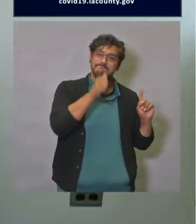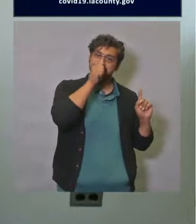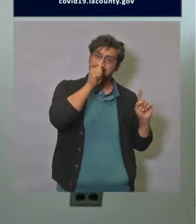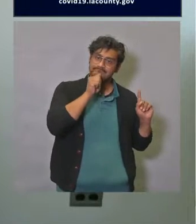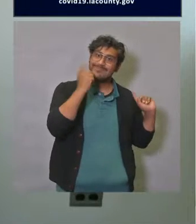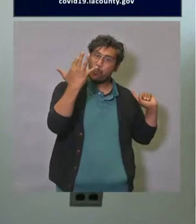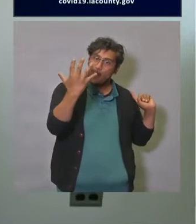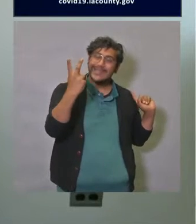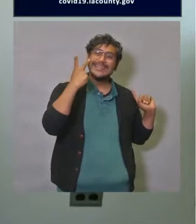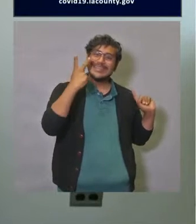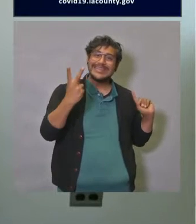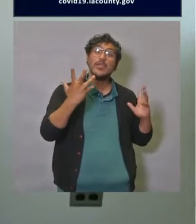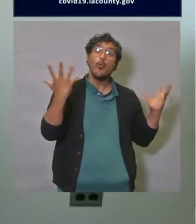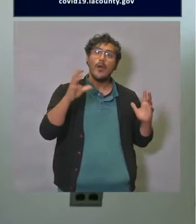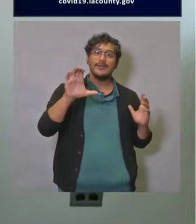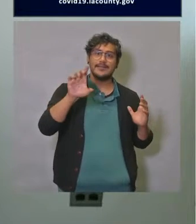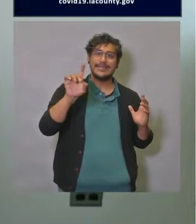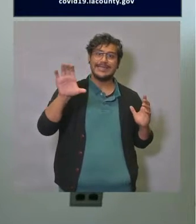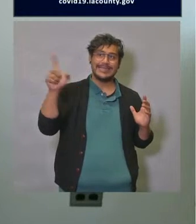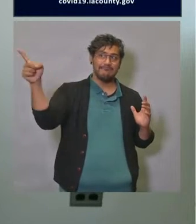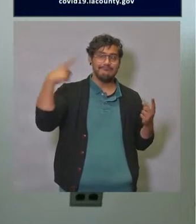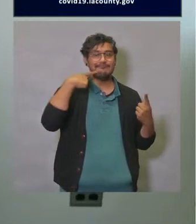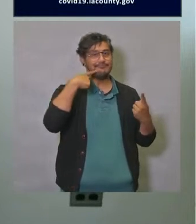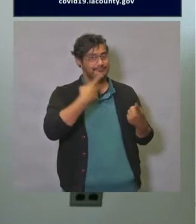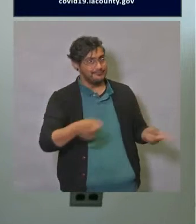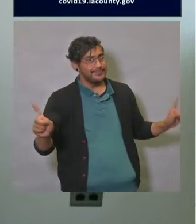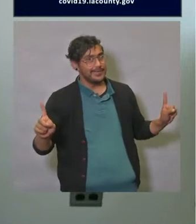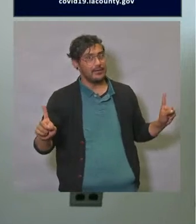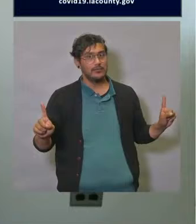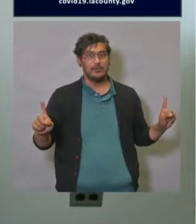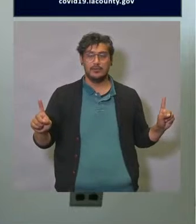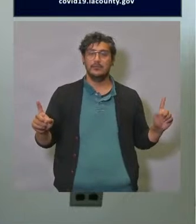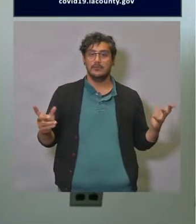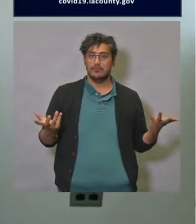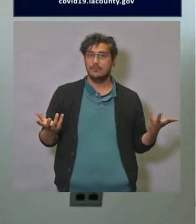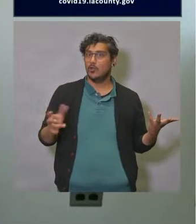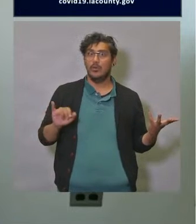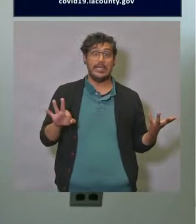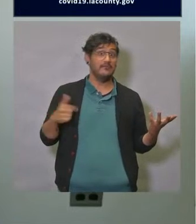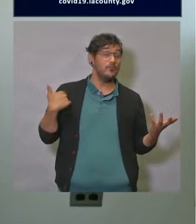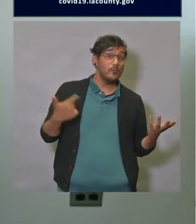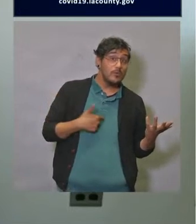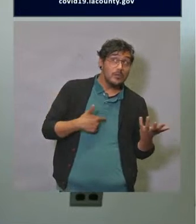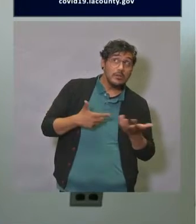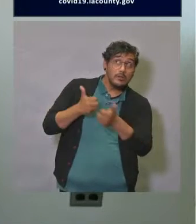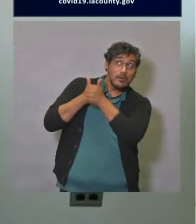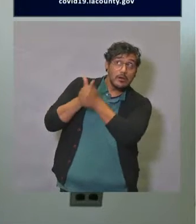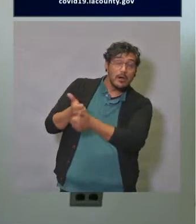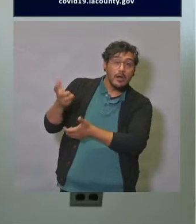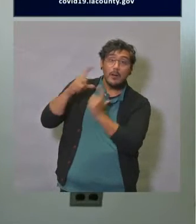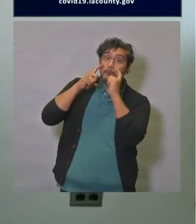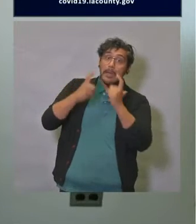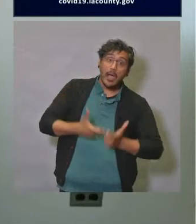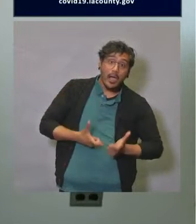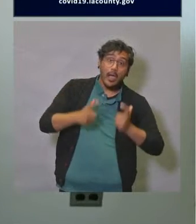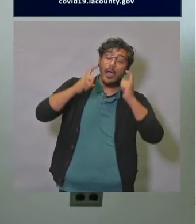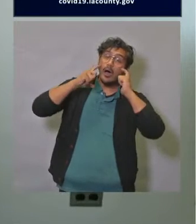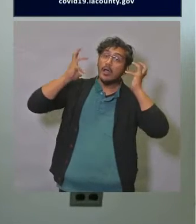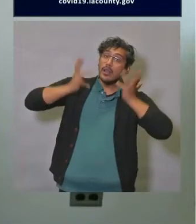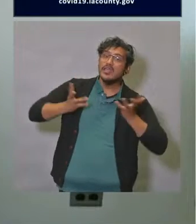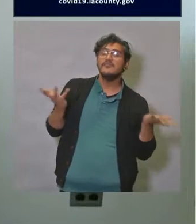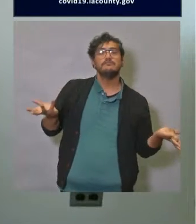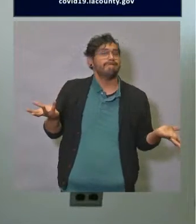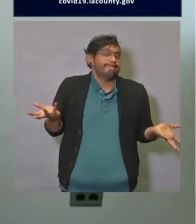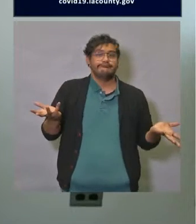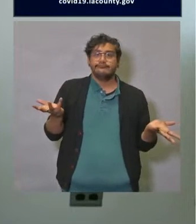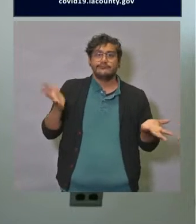gives us to look at what the evidence is to suggest that we should make a modification. What I know right now is that